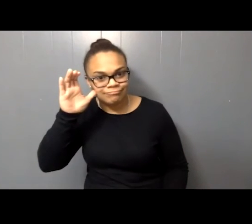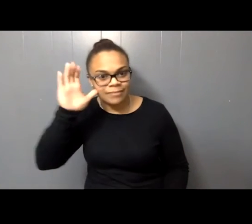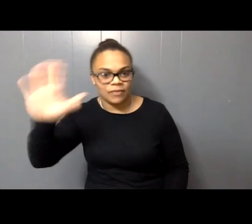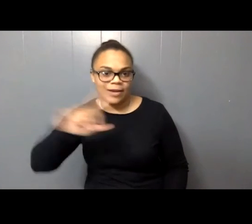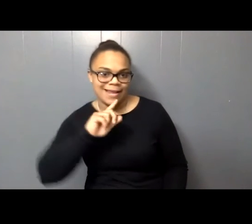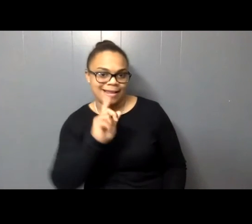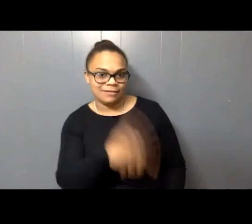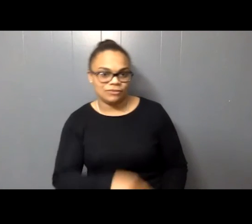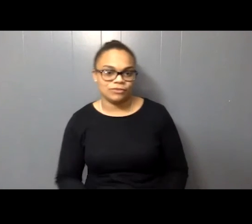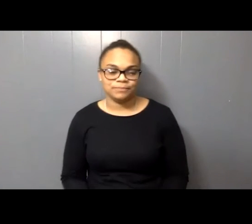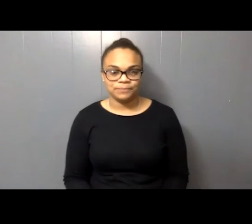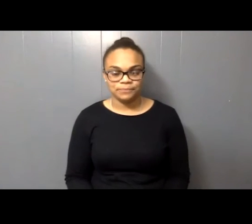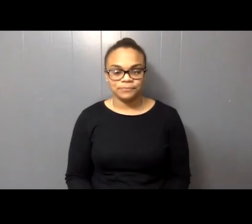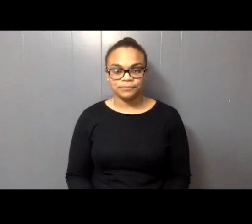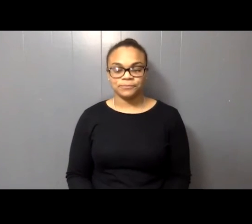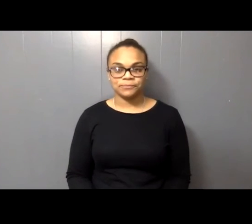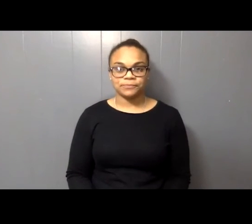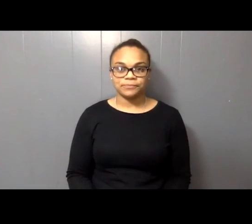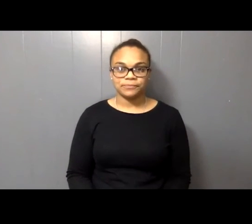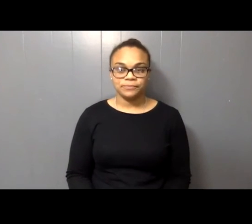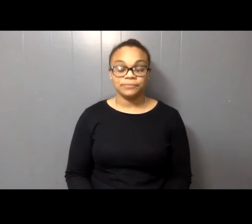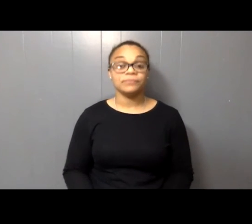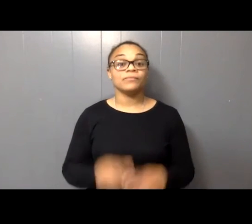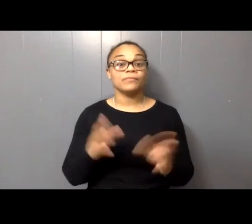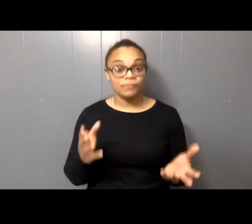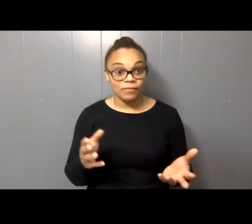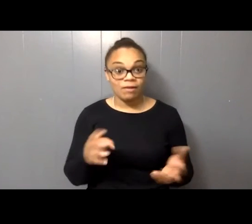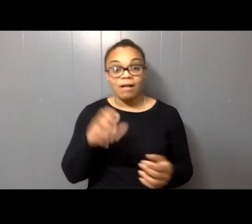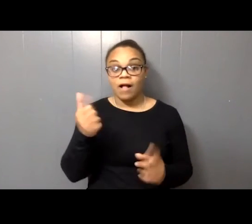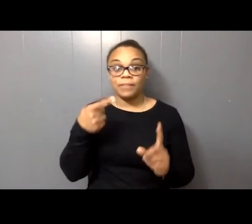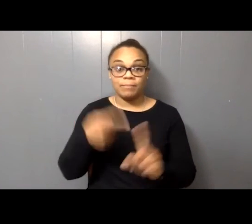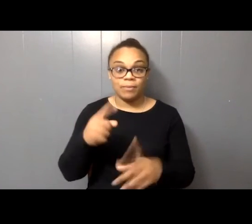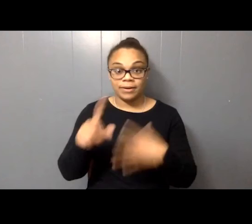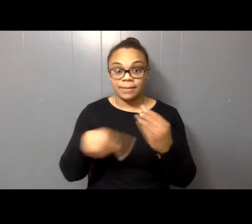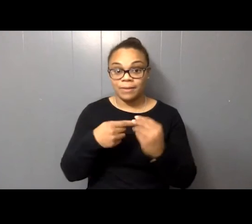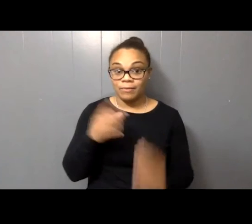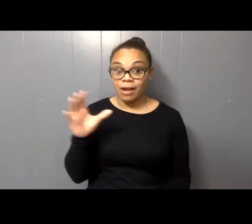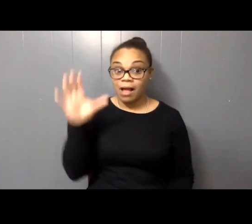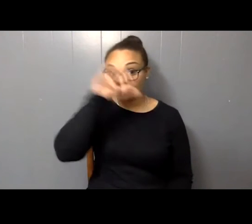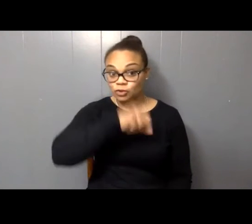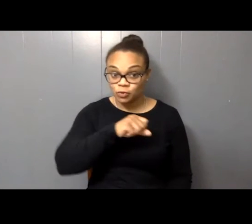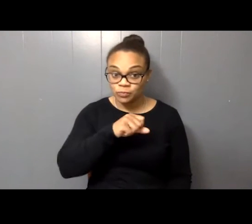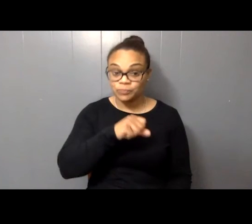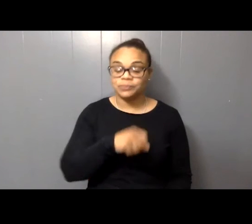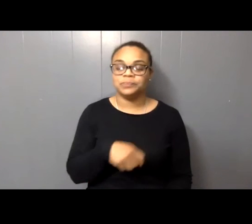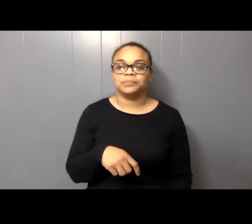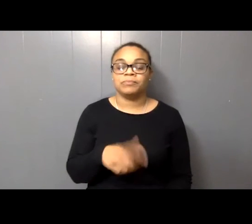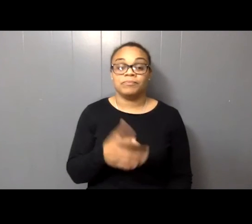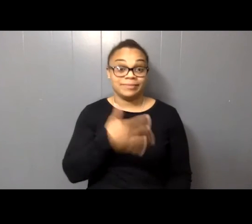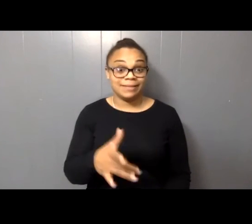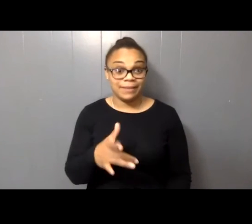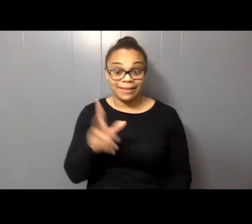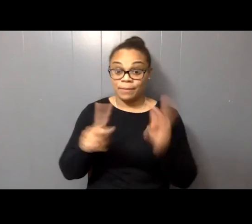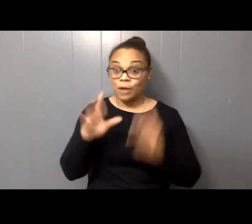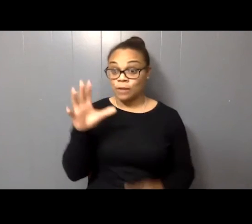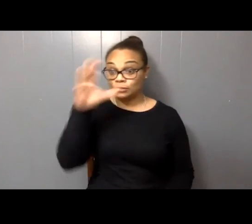Um, and then another thing about assumptions is that often they're based off of one experience. So